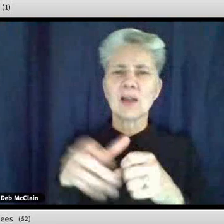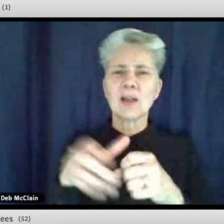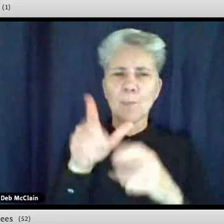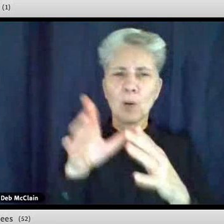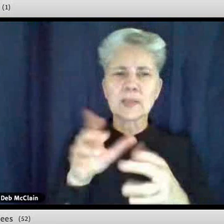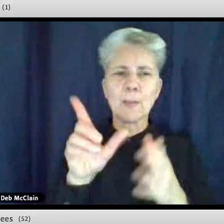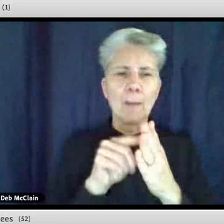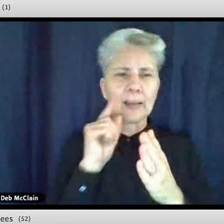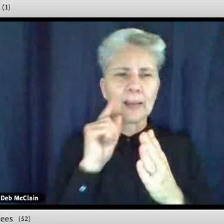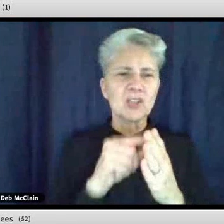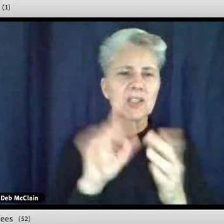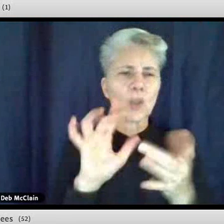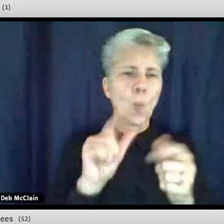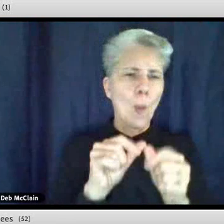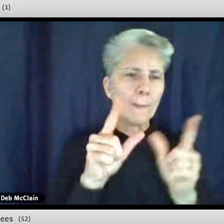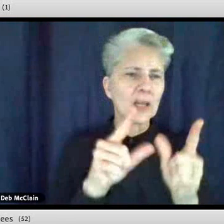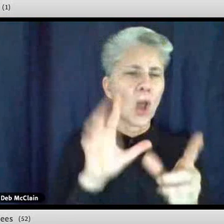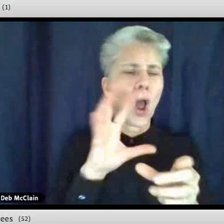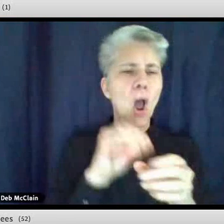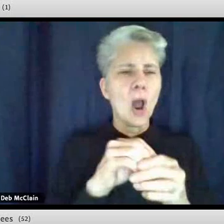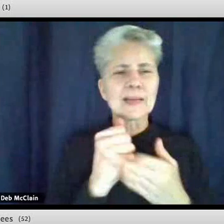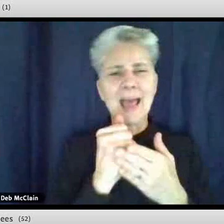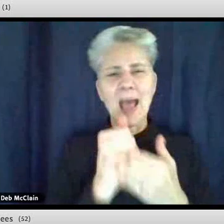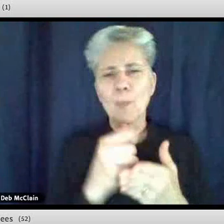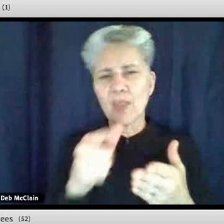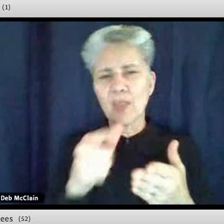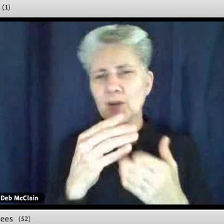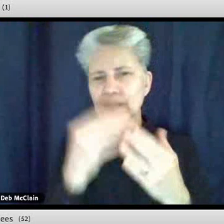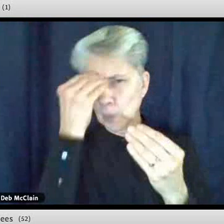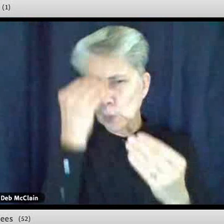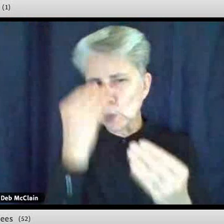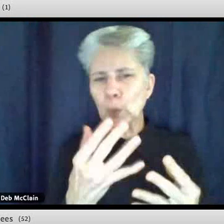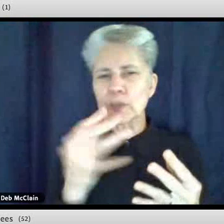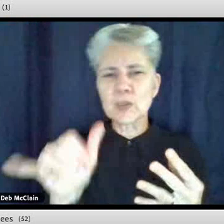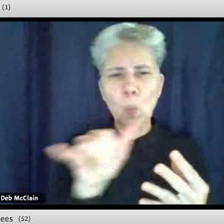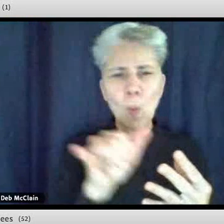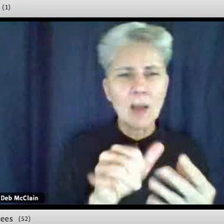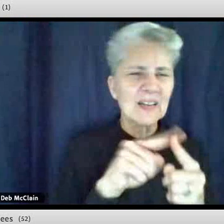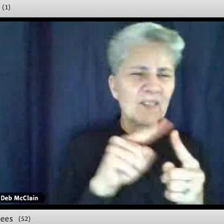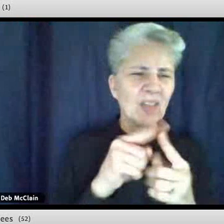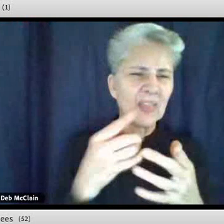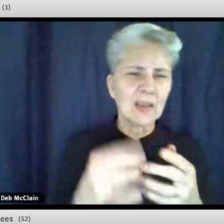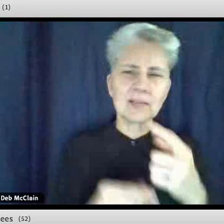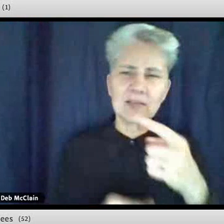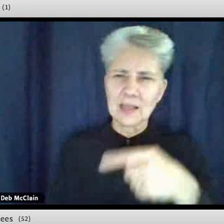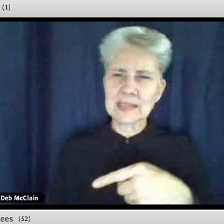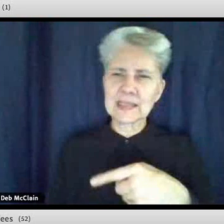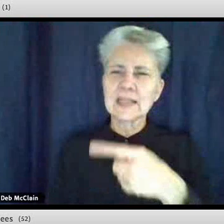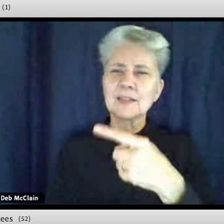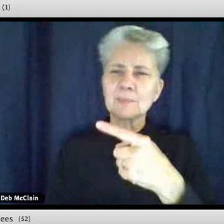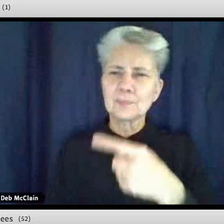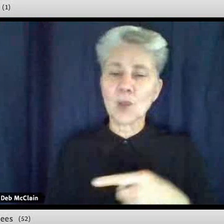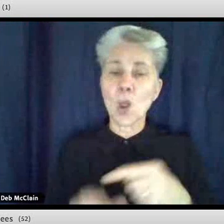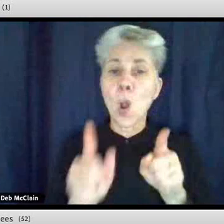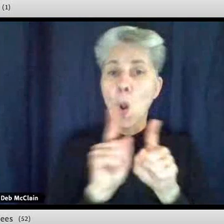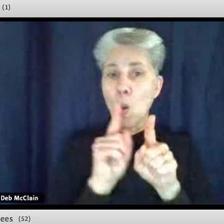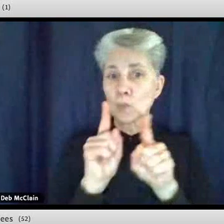education and academic librarians. There's some publications and webinars, some help there, some news, different things like